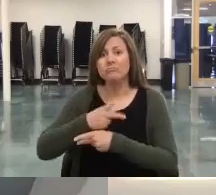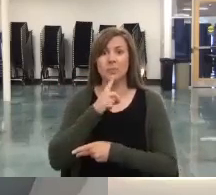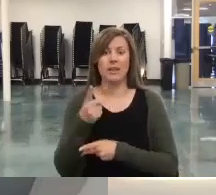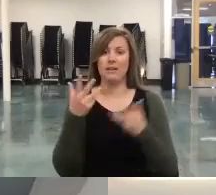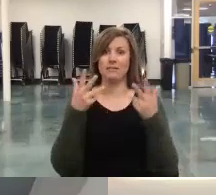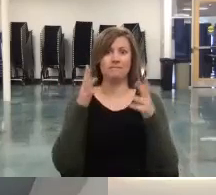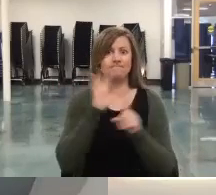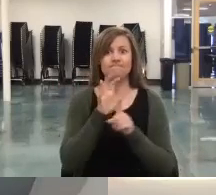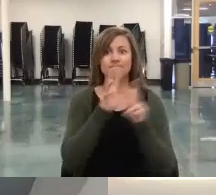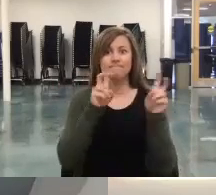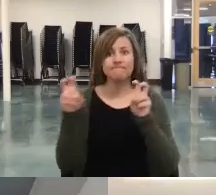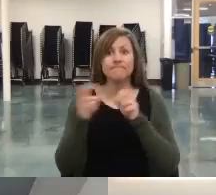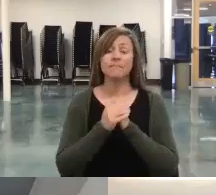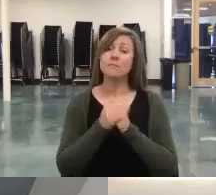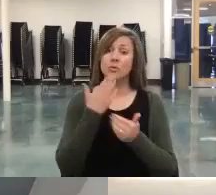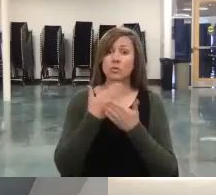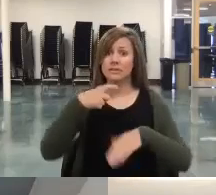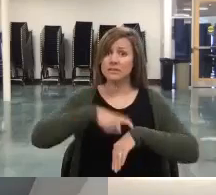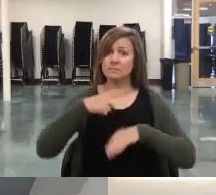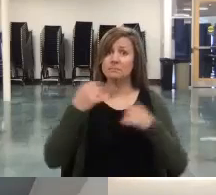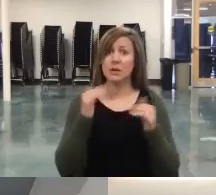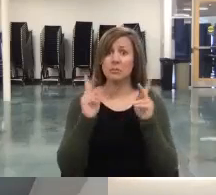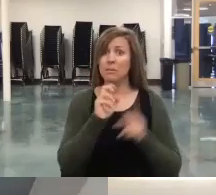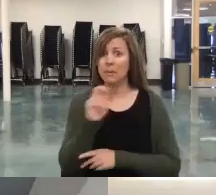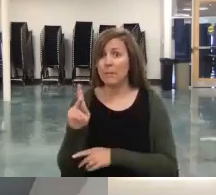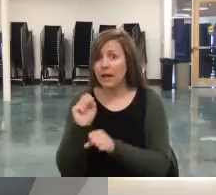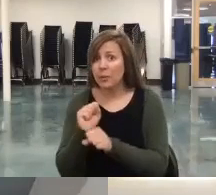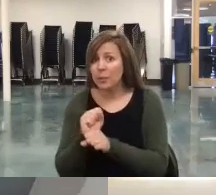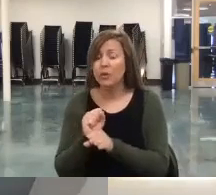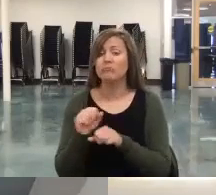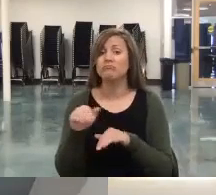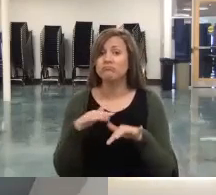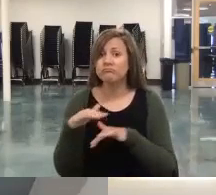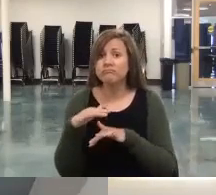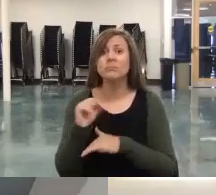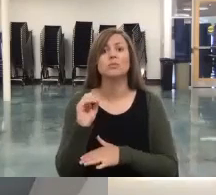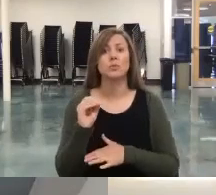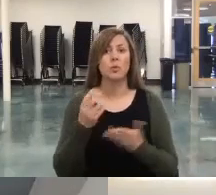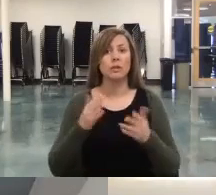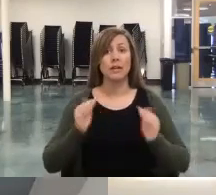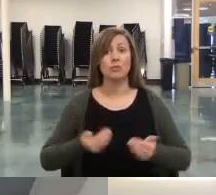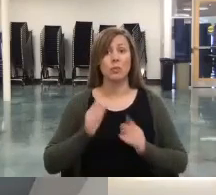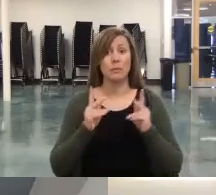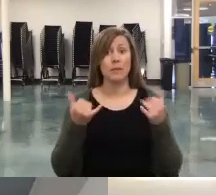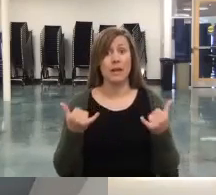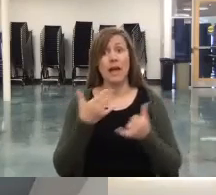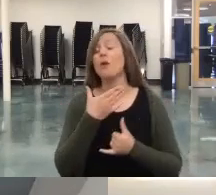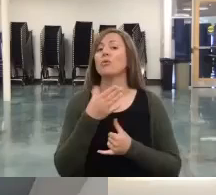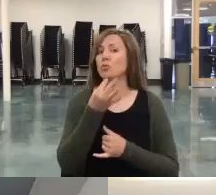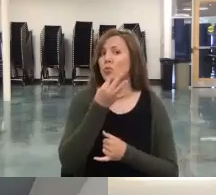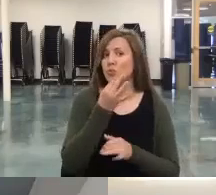and timely given that folks are returning back to work. And so we're going to introduce those folks in just a